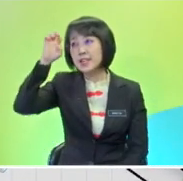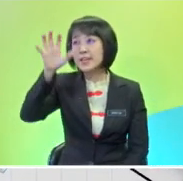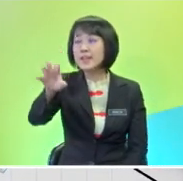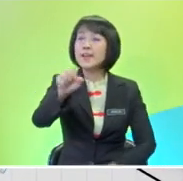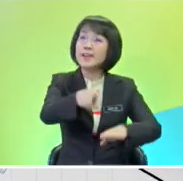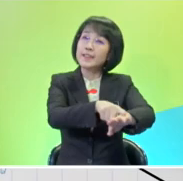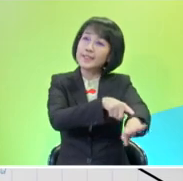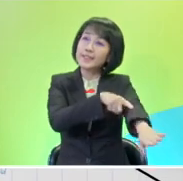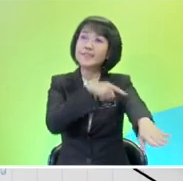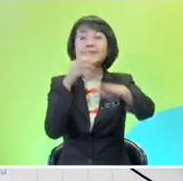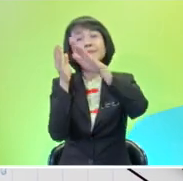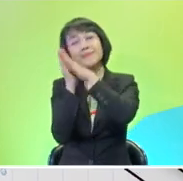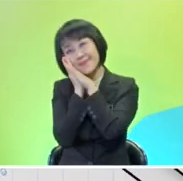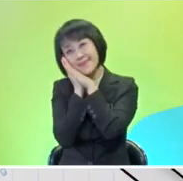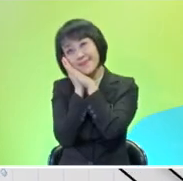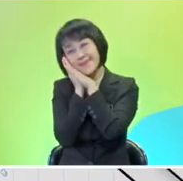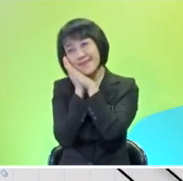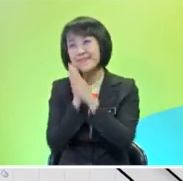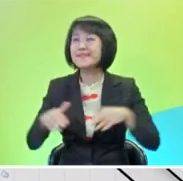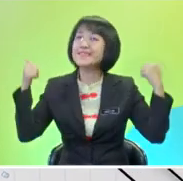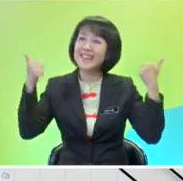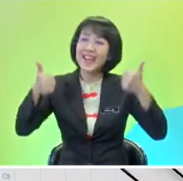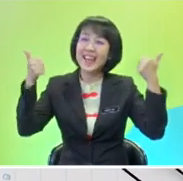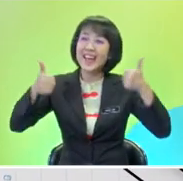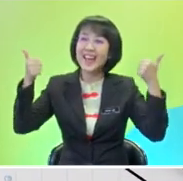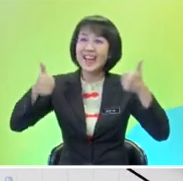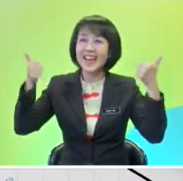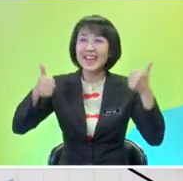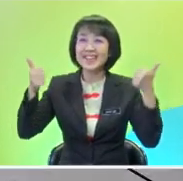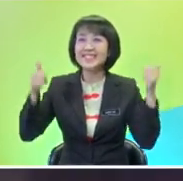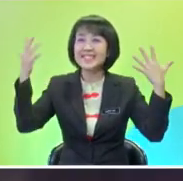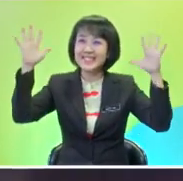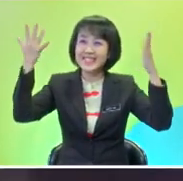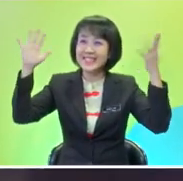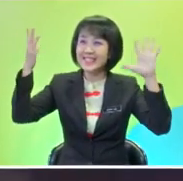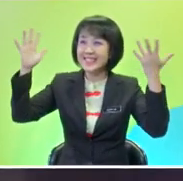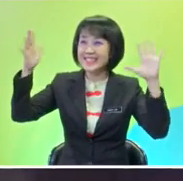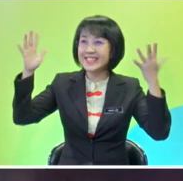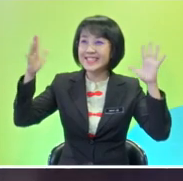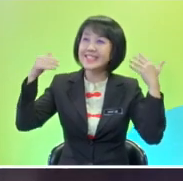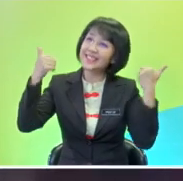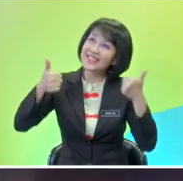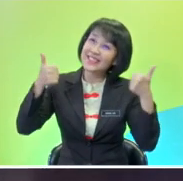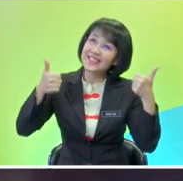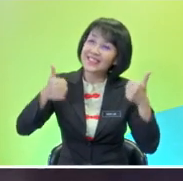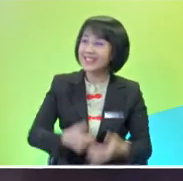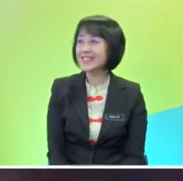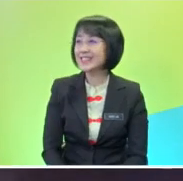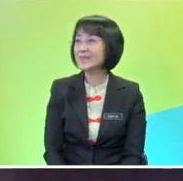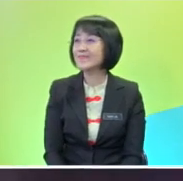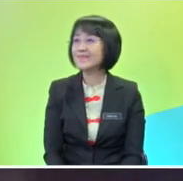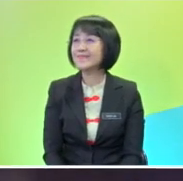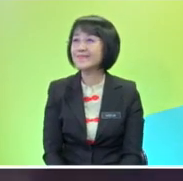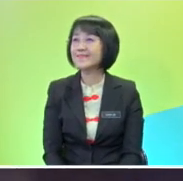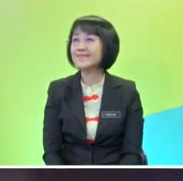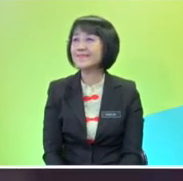a long, long nap. Very good. Good job. Good job. Okay. Can